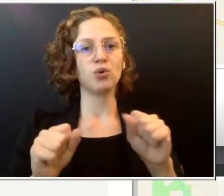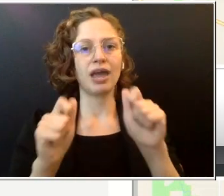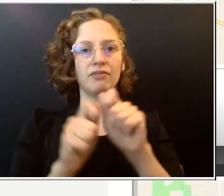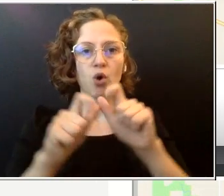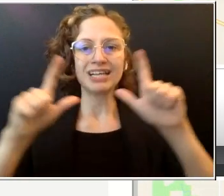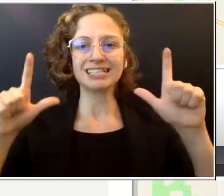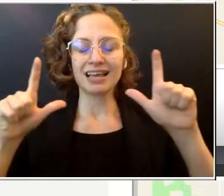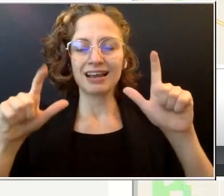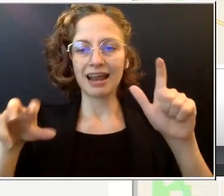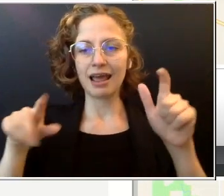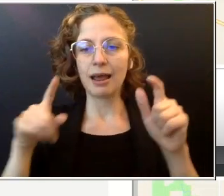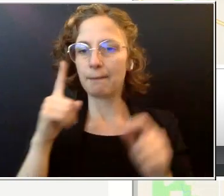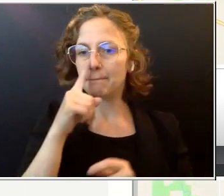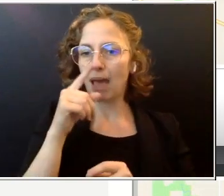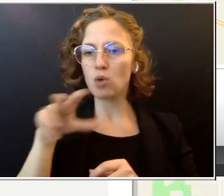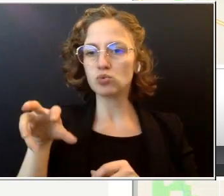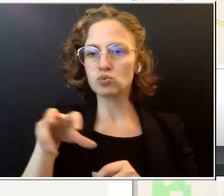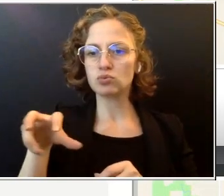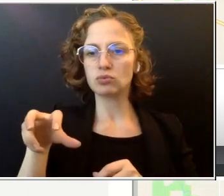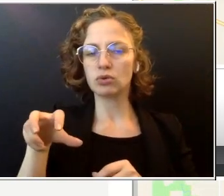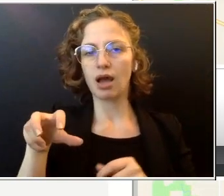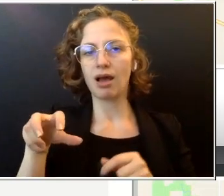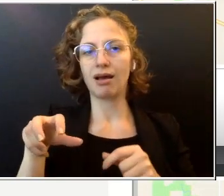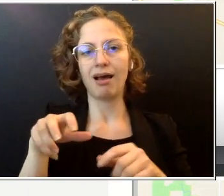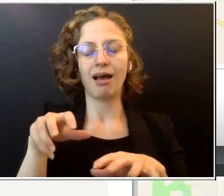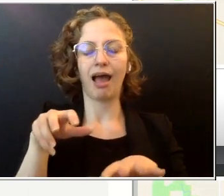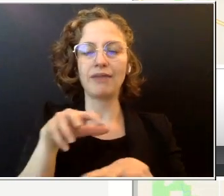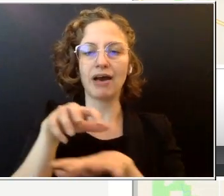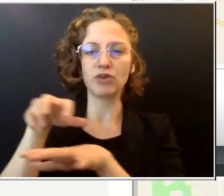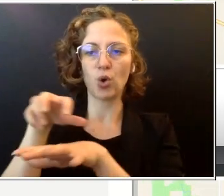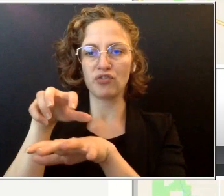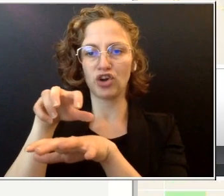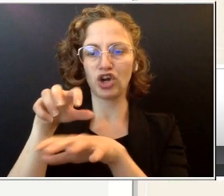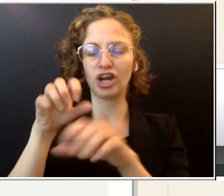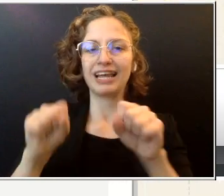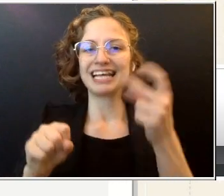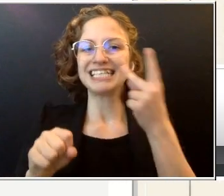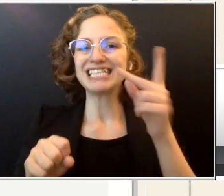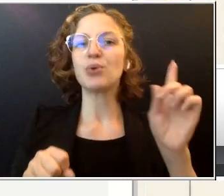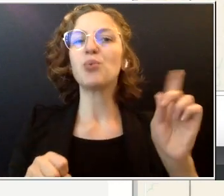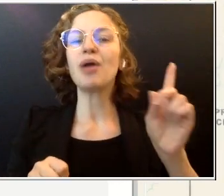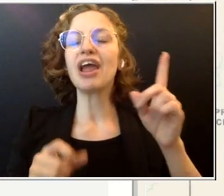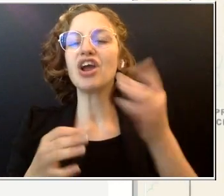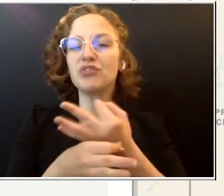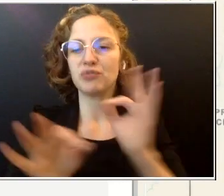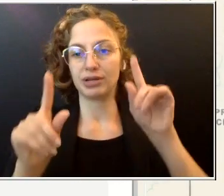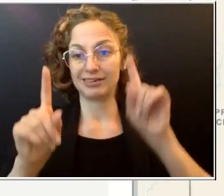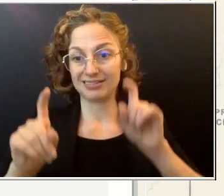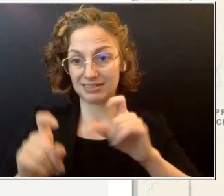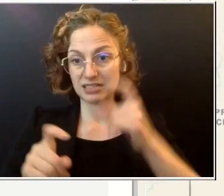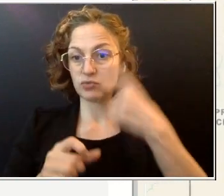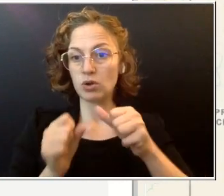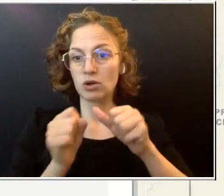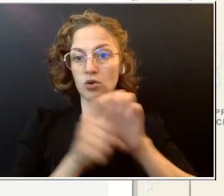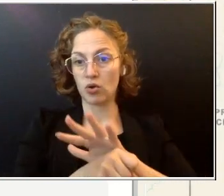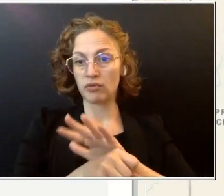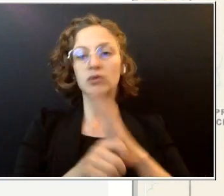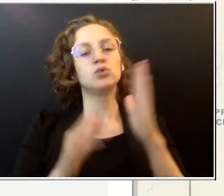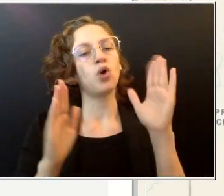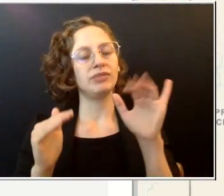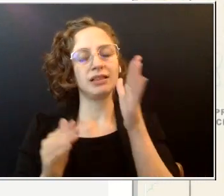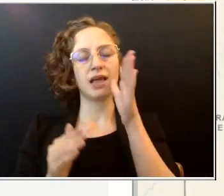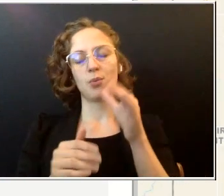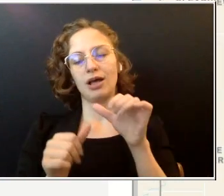and you can see exactly where that free testing for COVID-19 is. So hopefully that keeps you and your loved ones safe. Again, if you